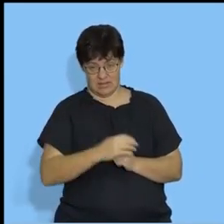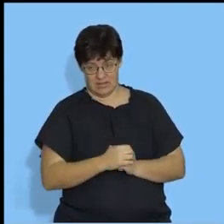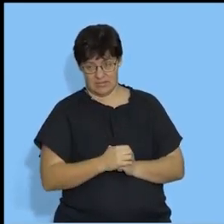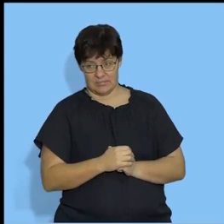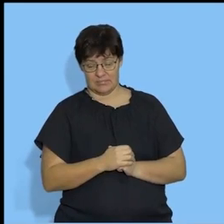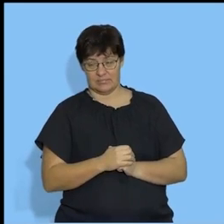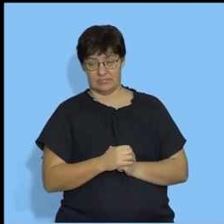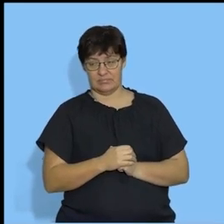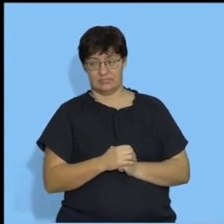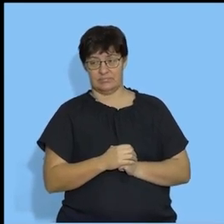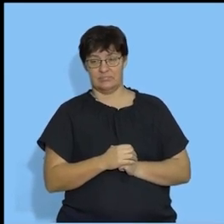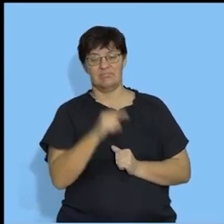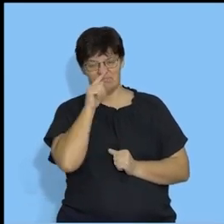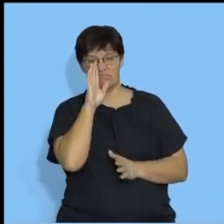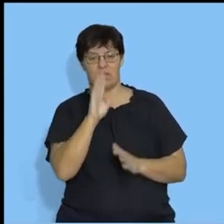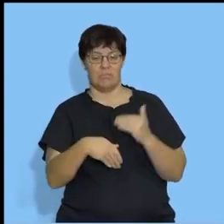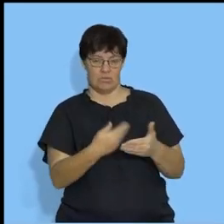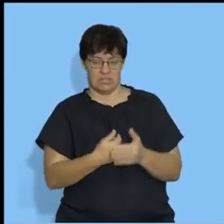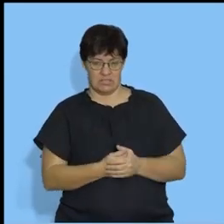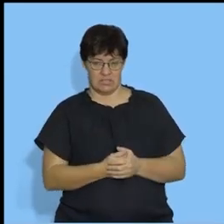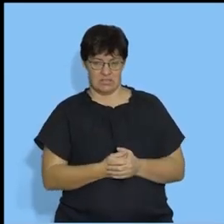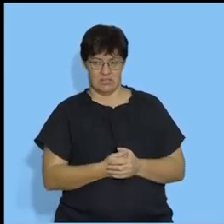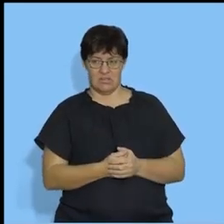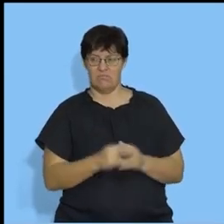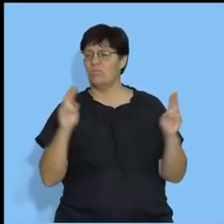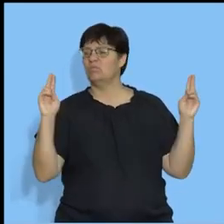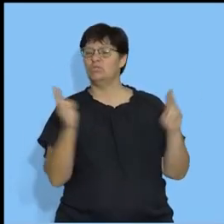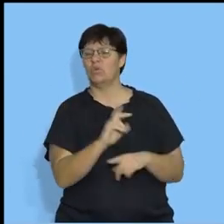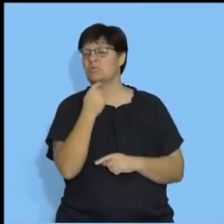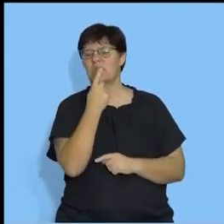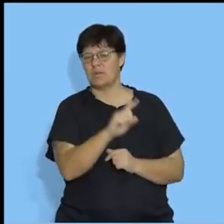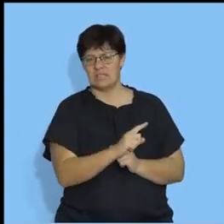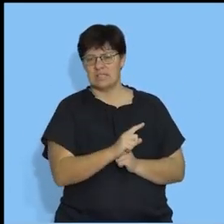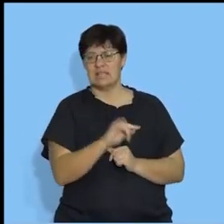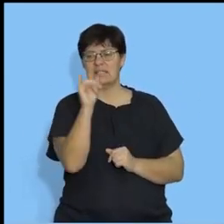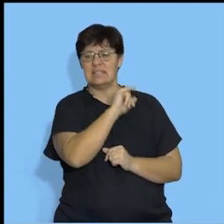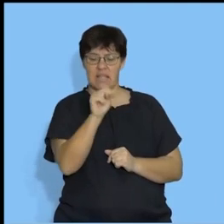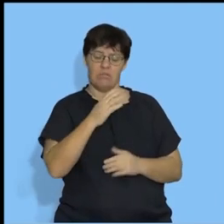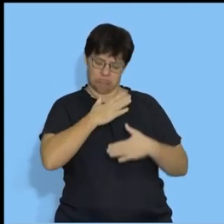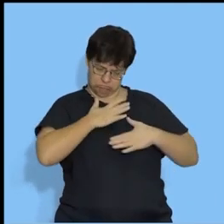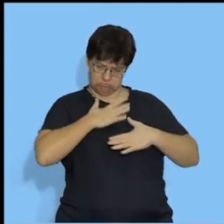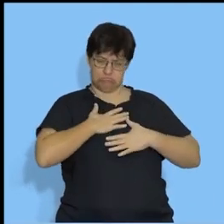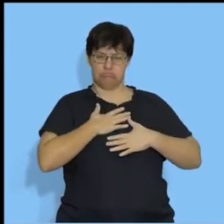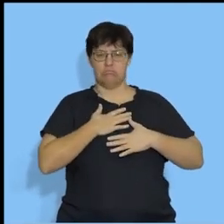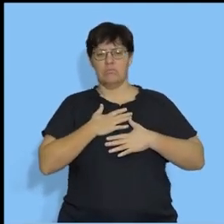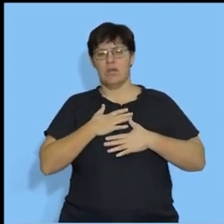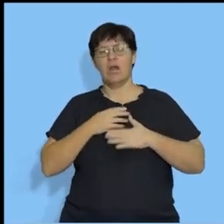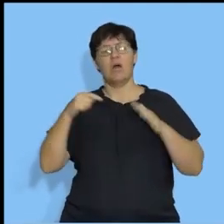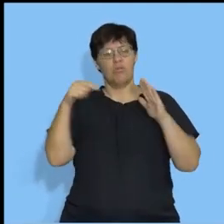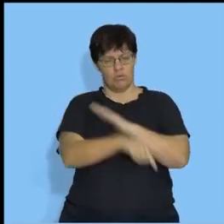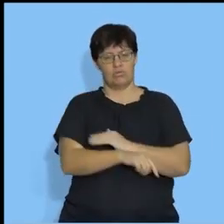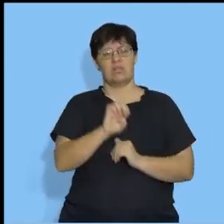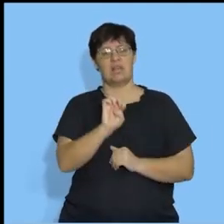So this is the process. So in a nutshell, we are saying that zinc is more willing to lose electrons compared to